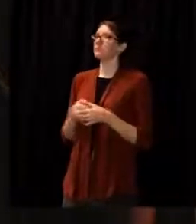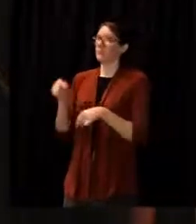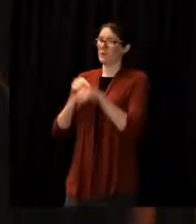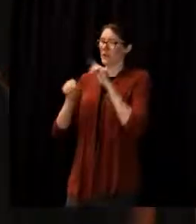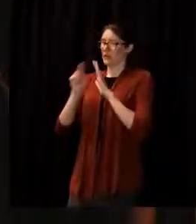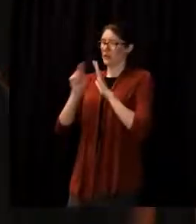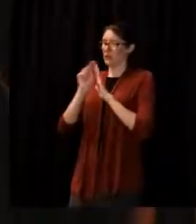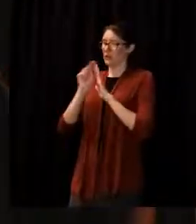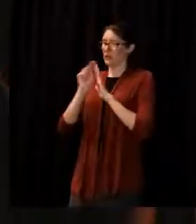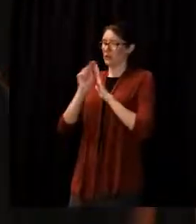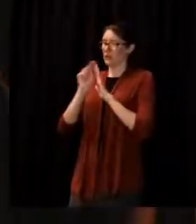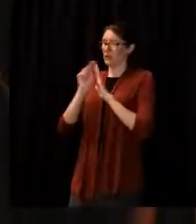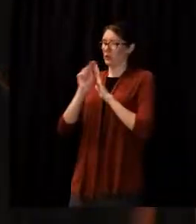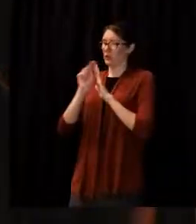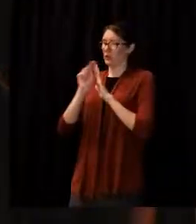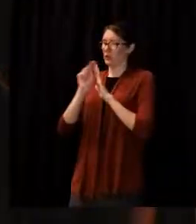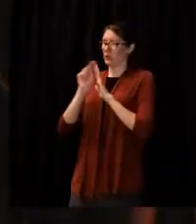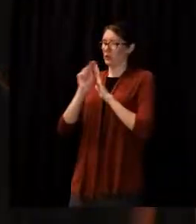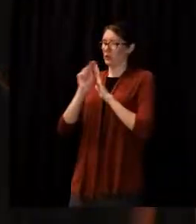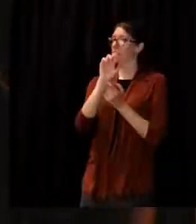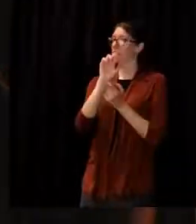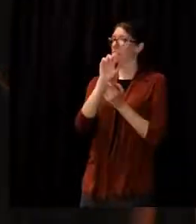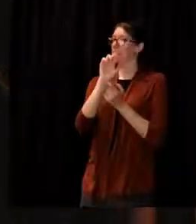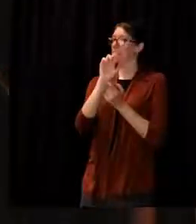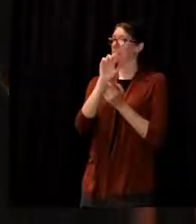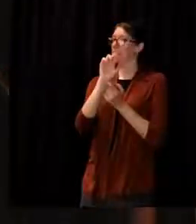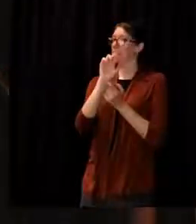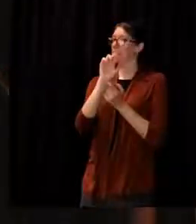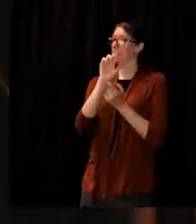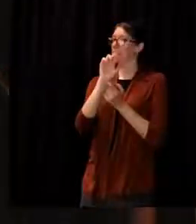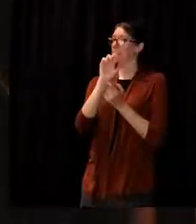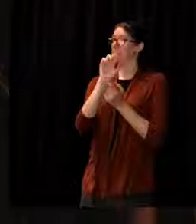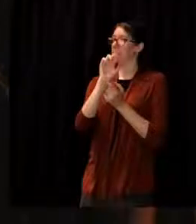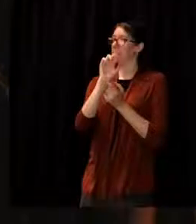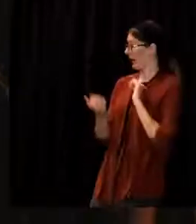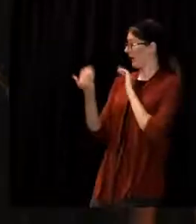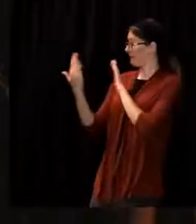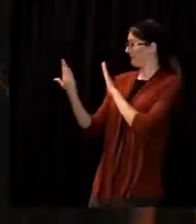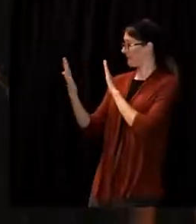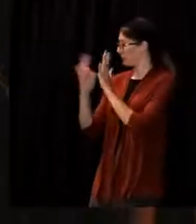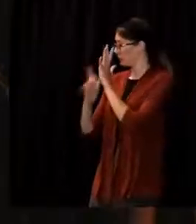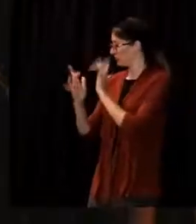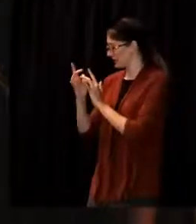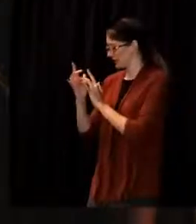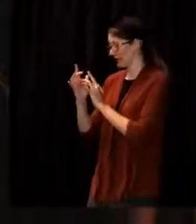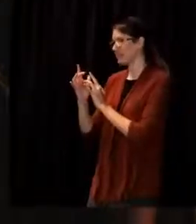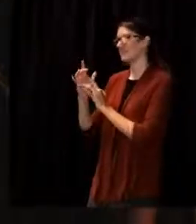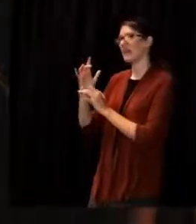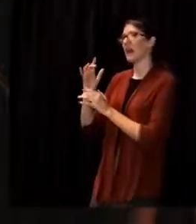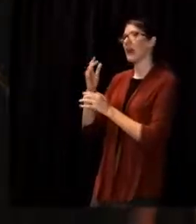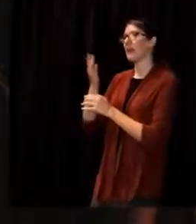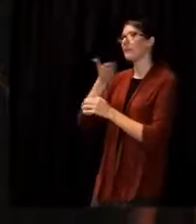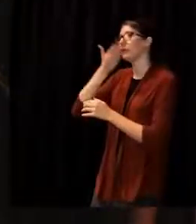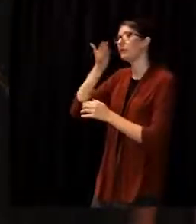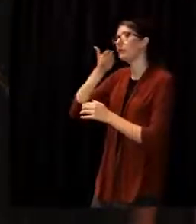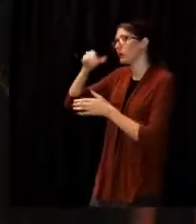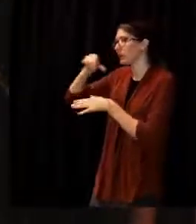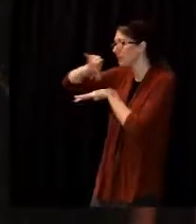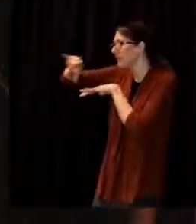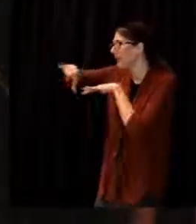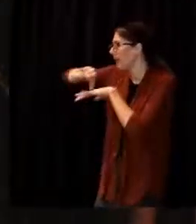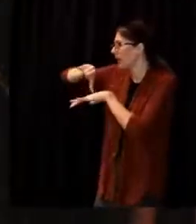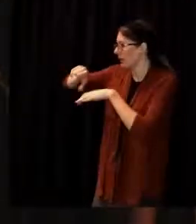Testament scriptures. You remember when Mary came and she took that vial of perfume and she broke it on Jesus' feet? And the others looking on said, what in the heck are you